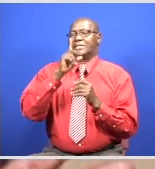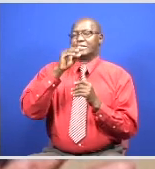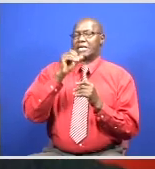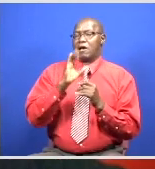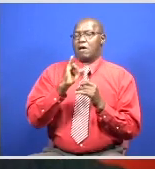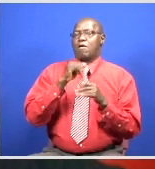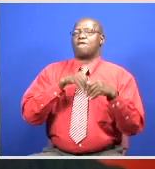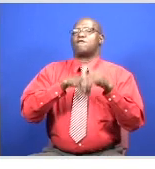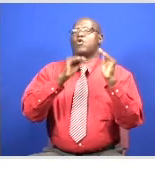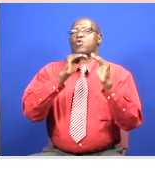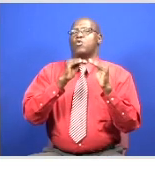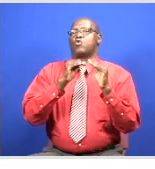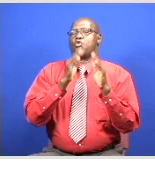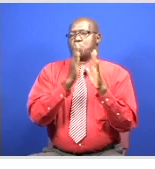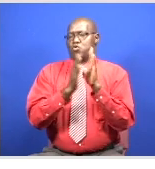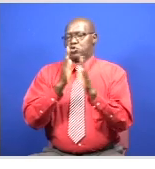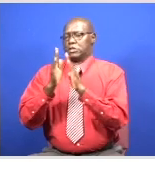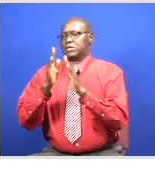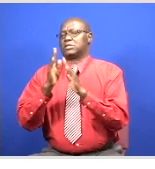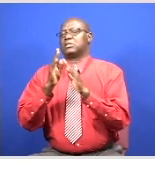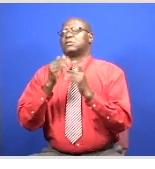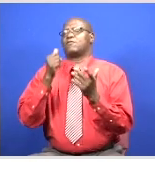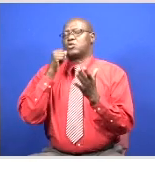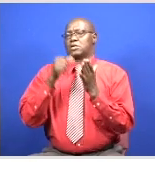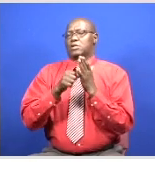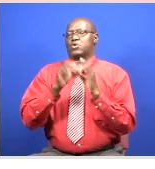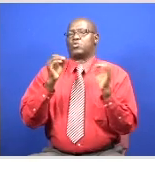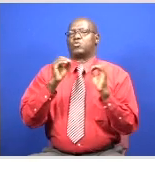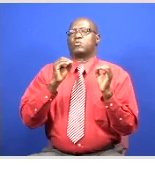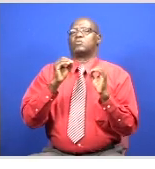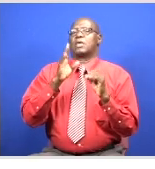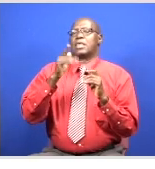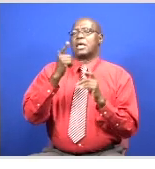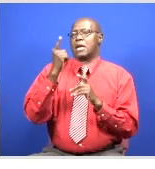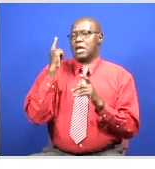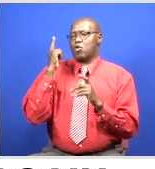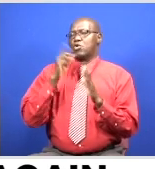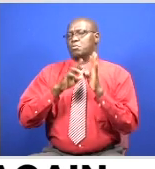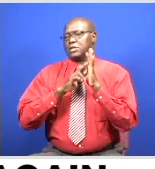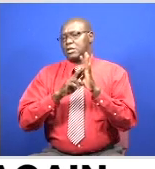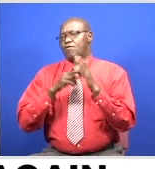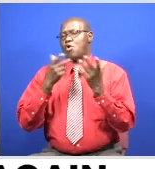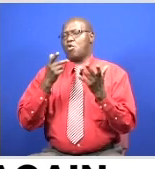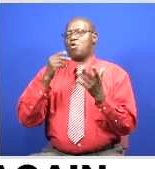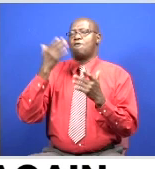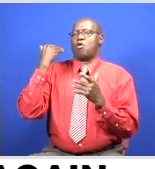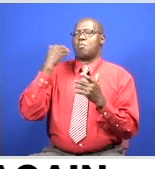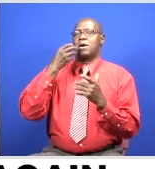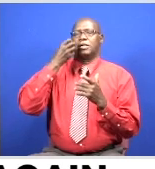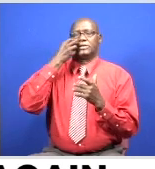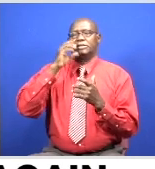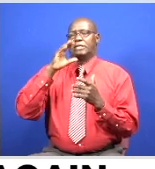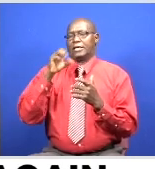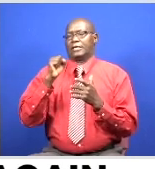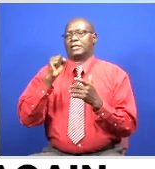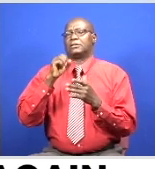summons ought to be served, noting that neither the former CS nor his legal representatives had received such a directive.